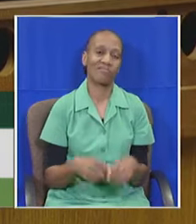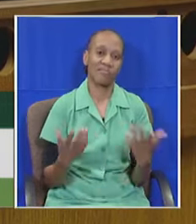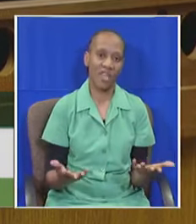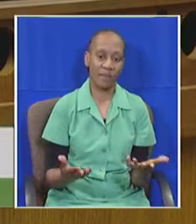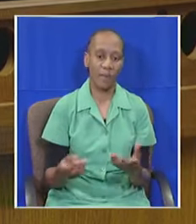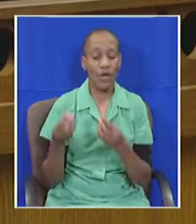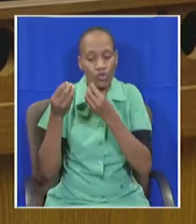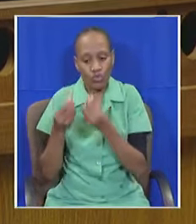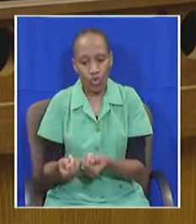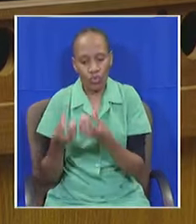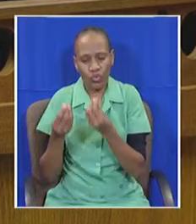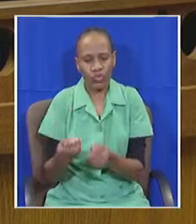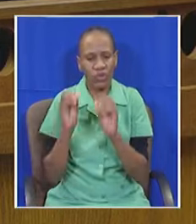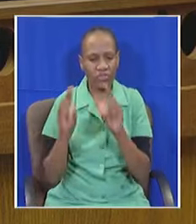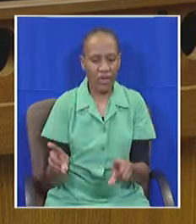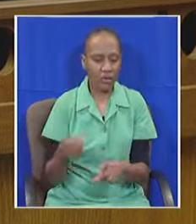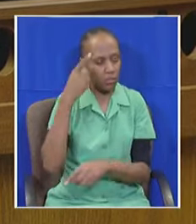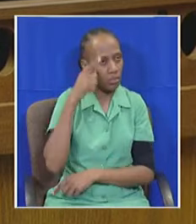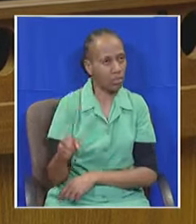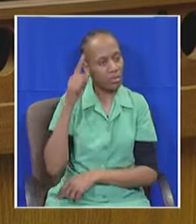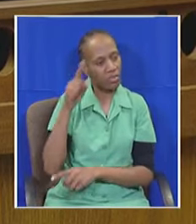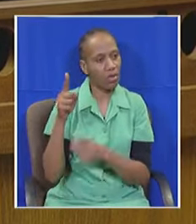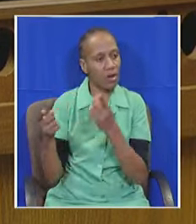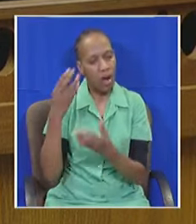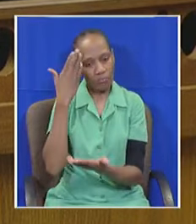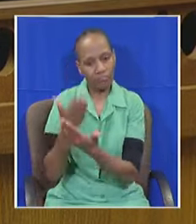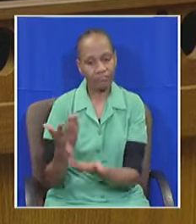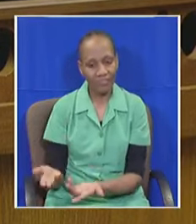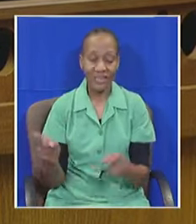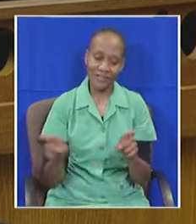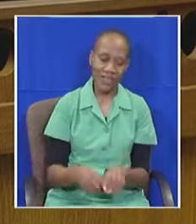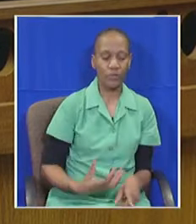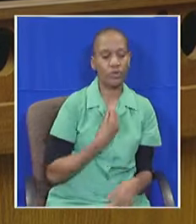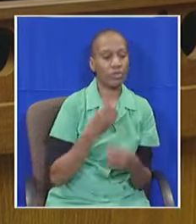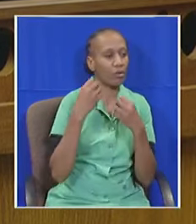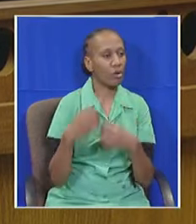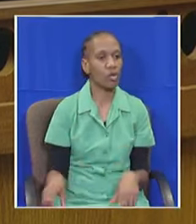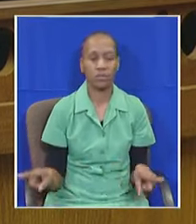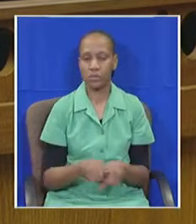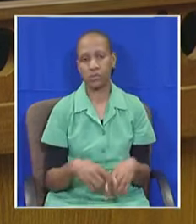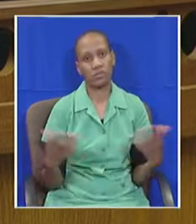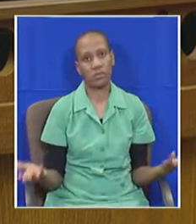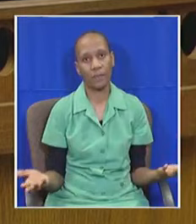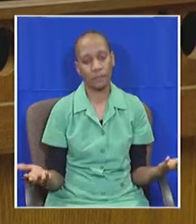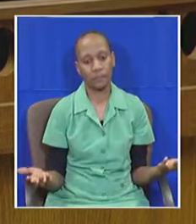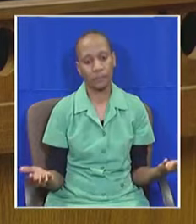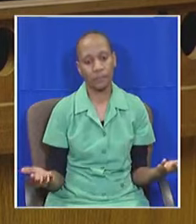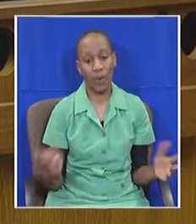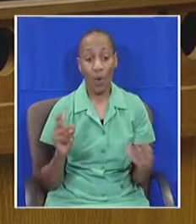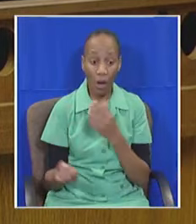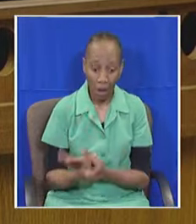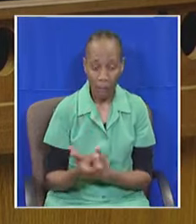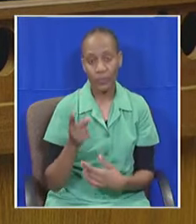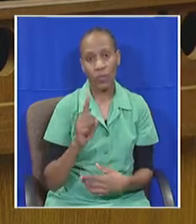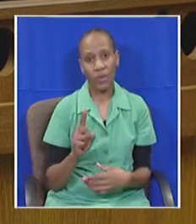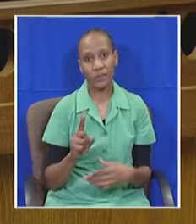solutions proposed by the opposition remains ignored, and their youth remains lost. Wat wel verander is die dringendheid van die kwessie,